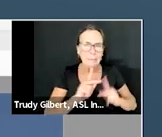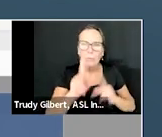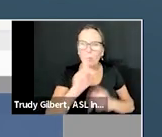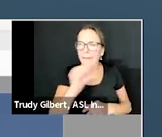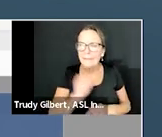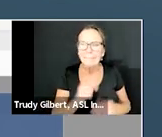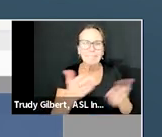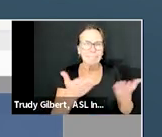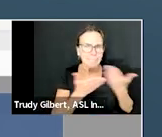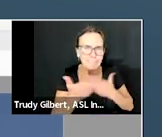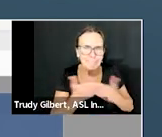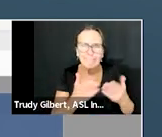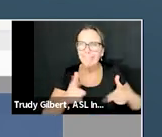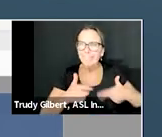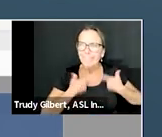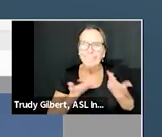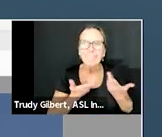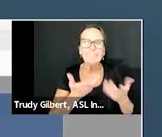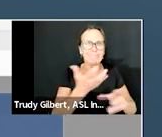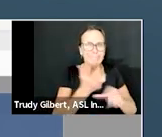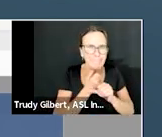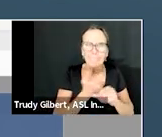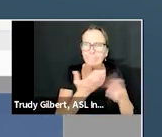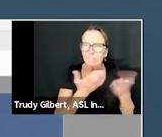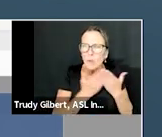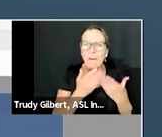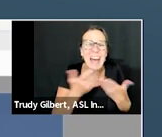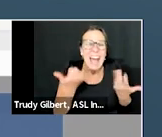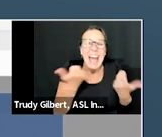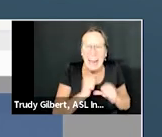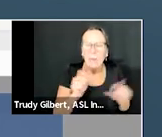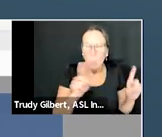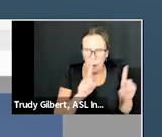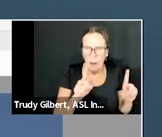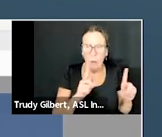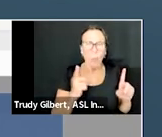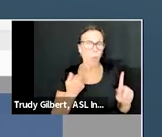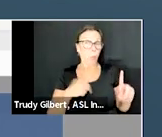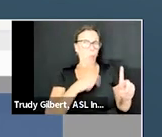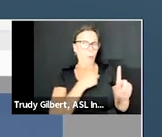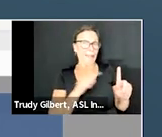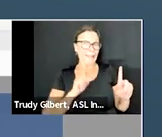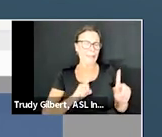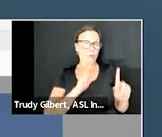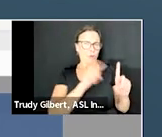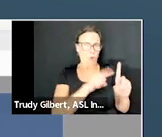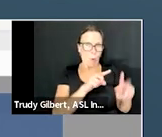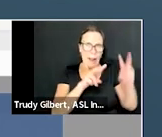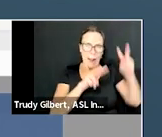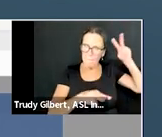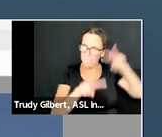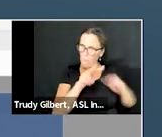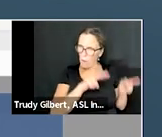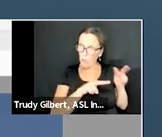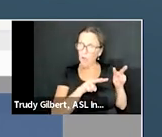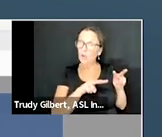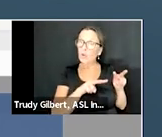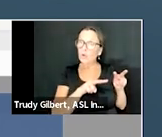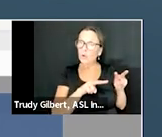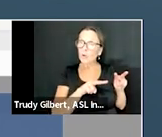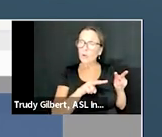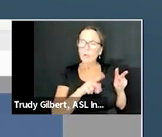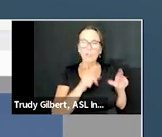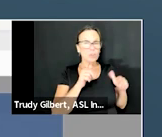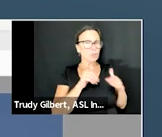live, where they are receiving services, and either monitor, just go